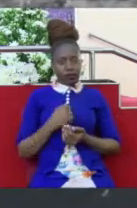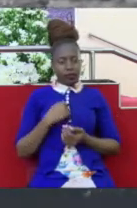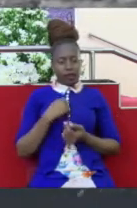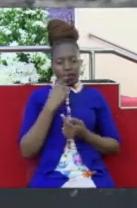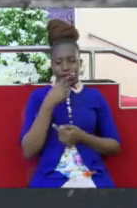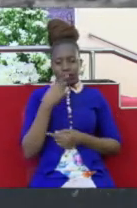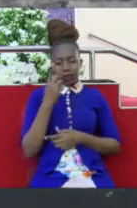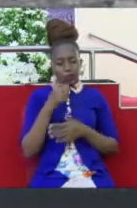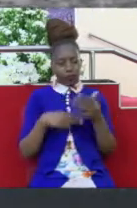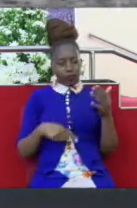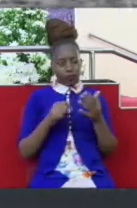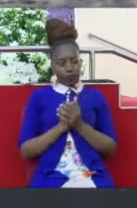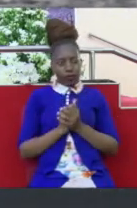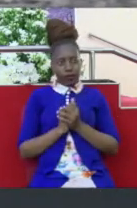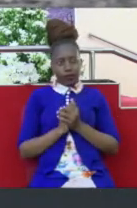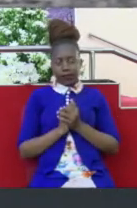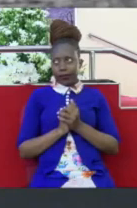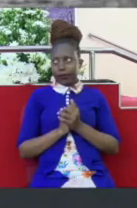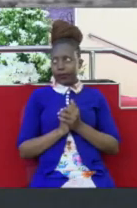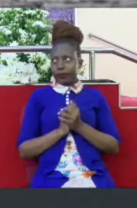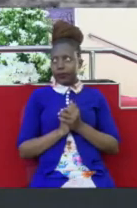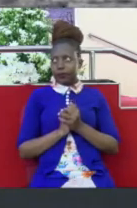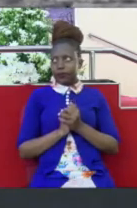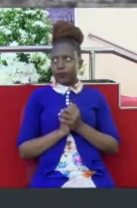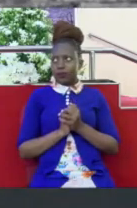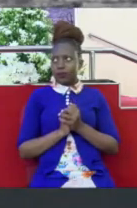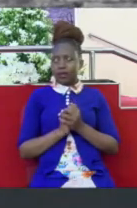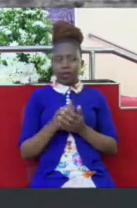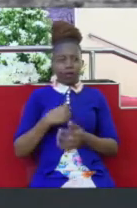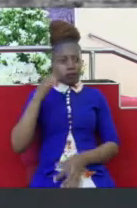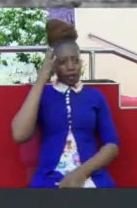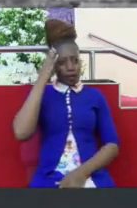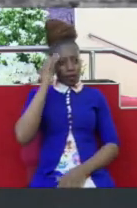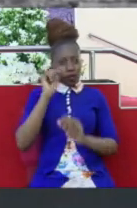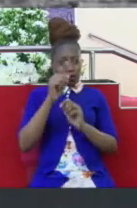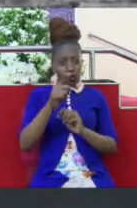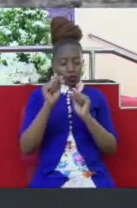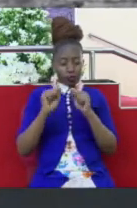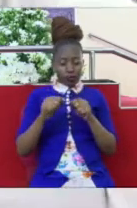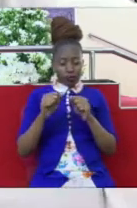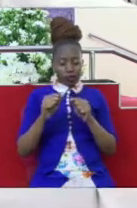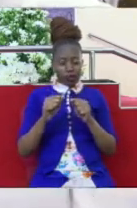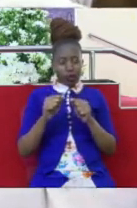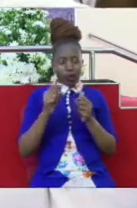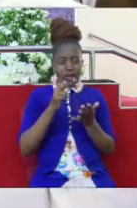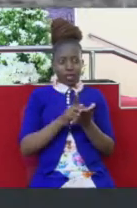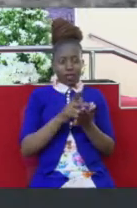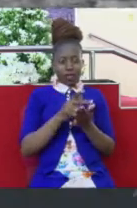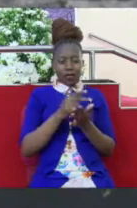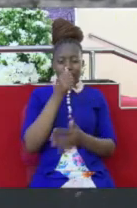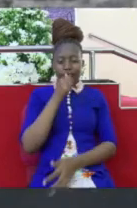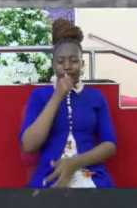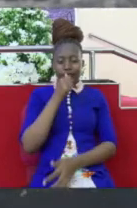just us here, I know you can keep a secret. Yeye unaweza weka siri, najua unaweza weka siri. I'm convinced of it. Those